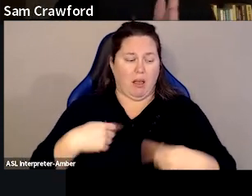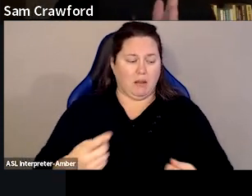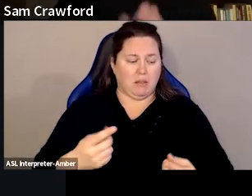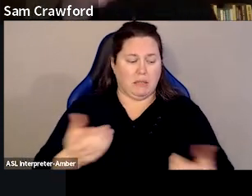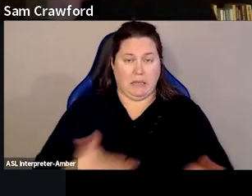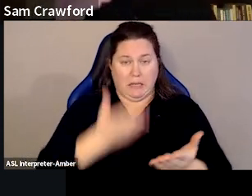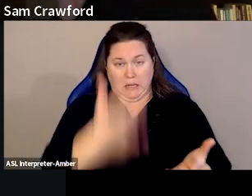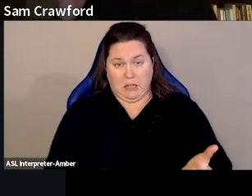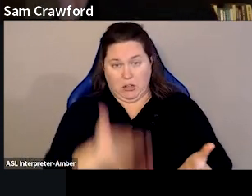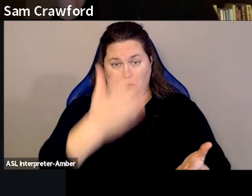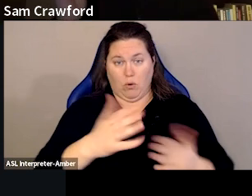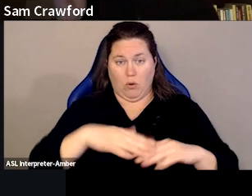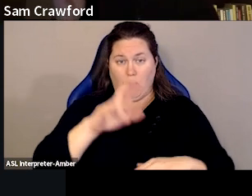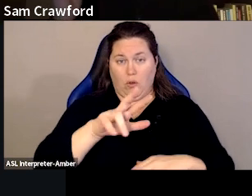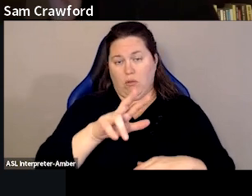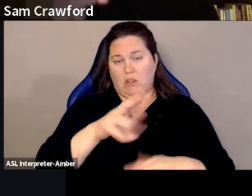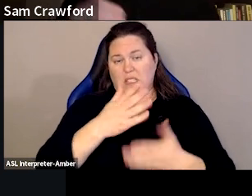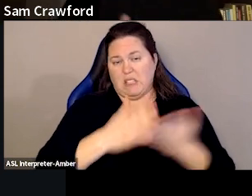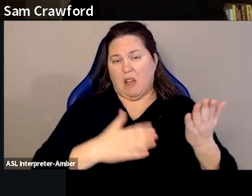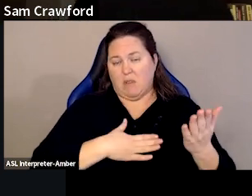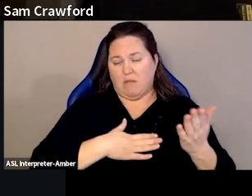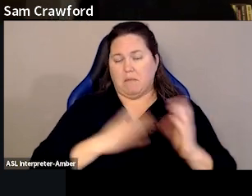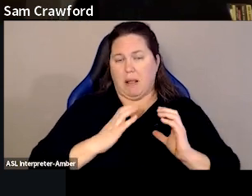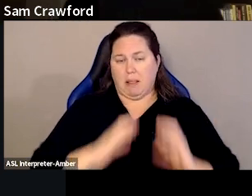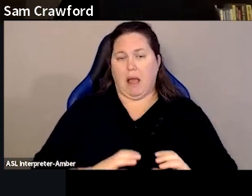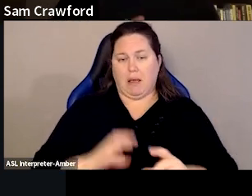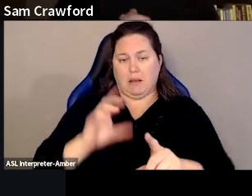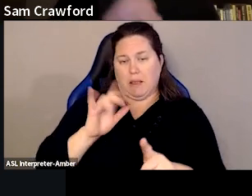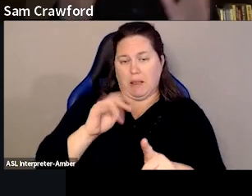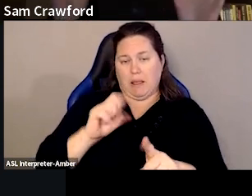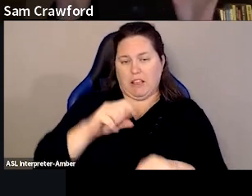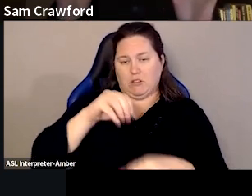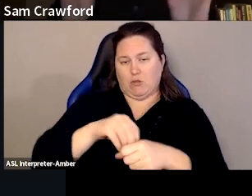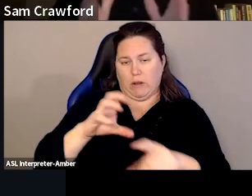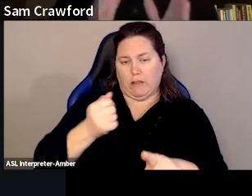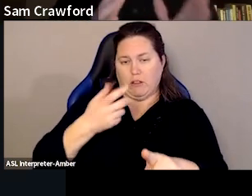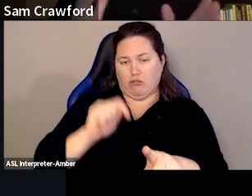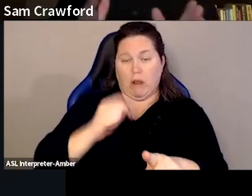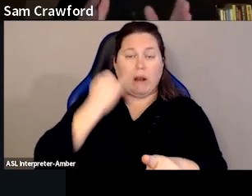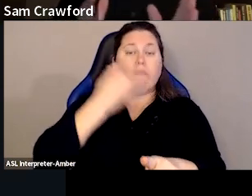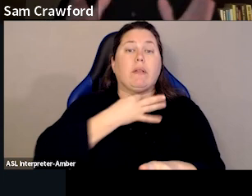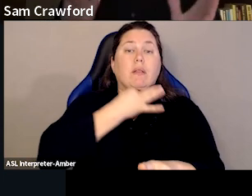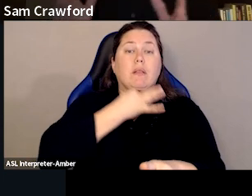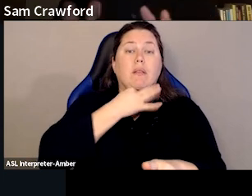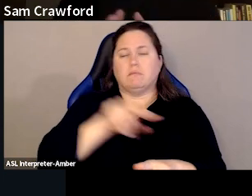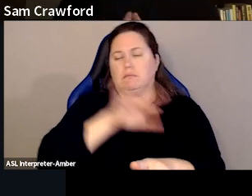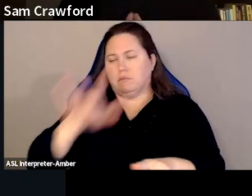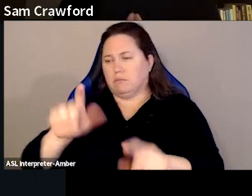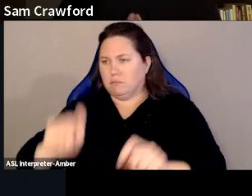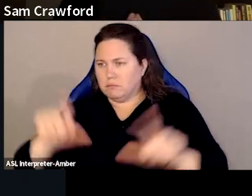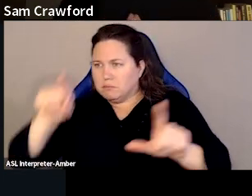So the links for these should be in the chat now if you want to check them out. I think these 3 are